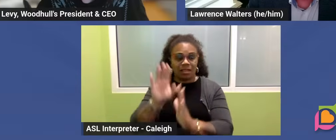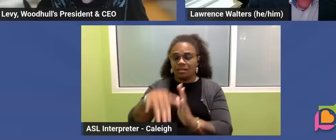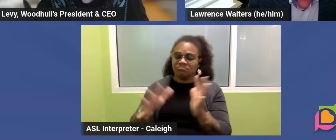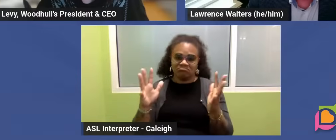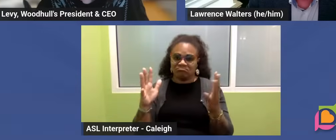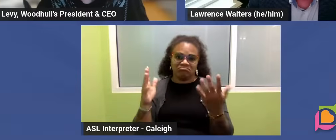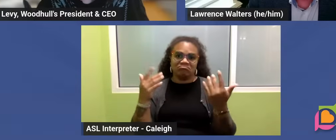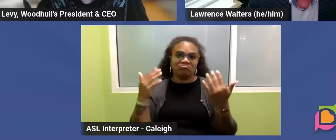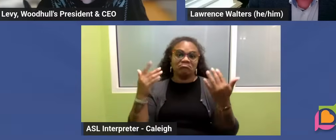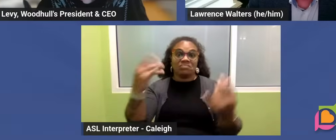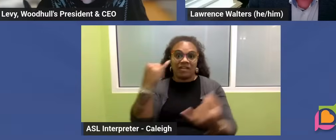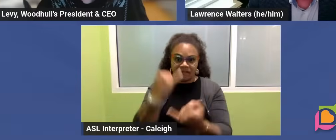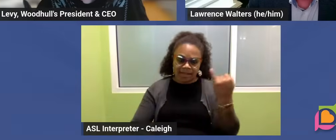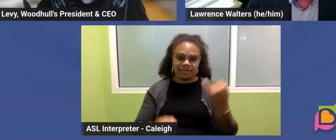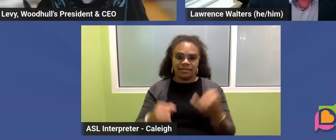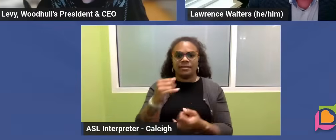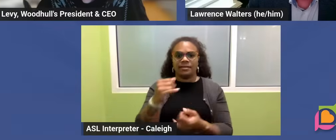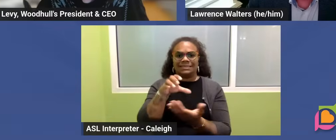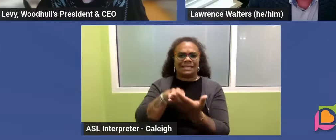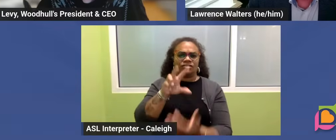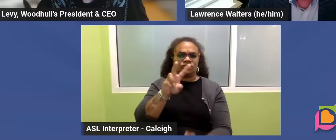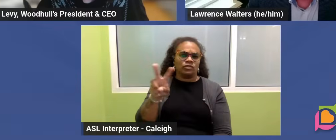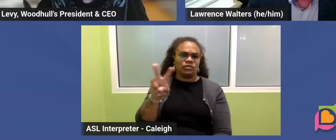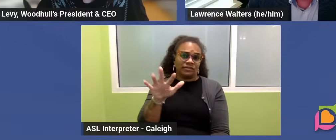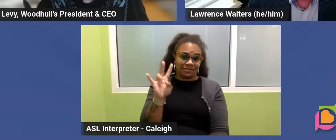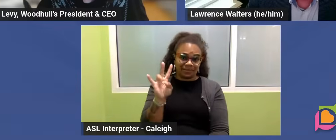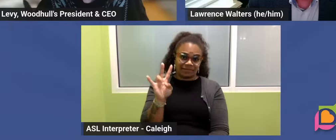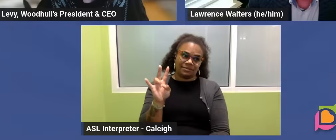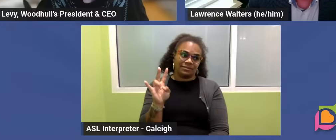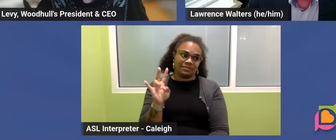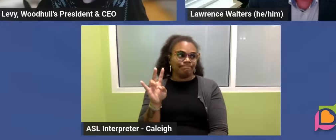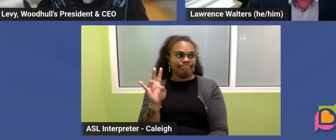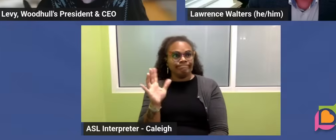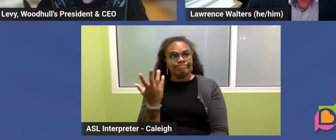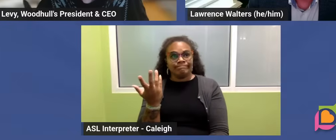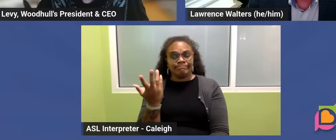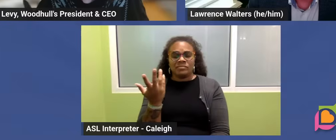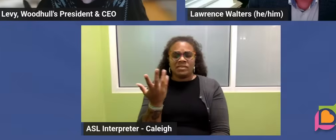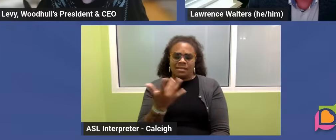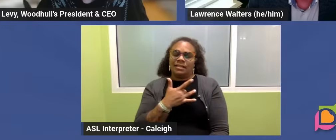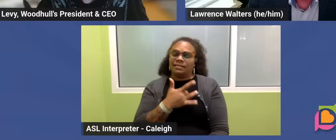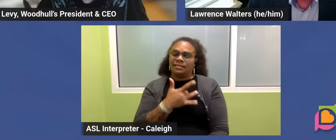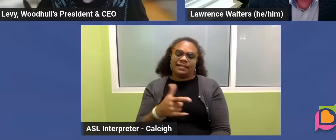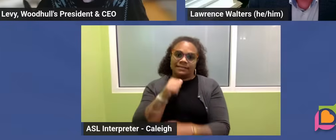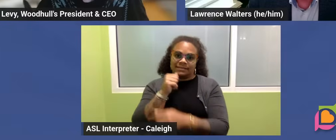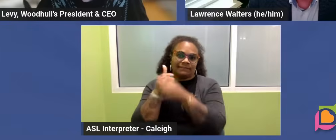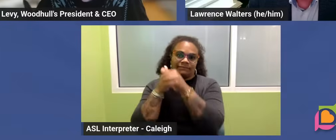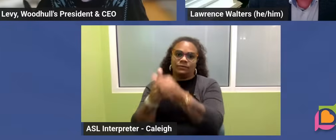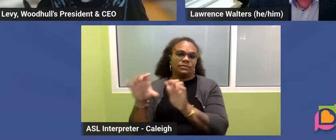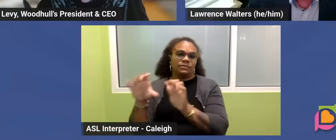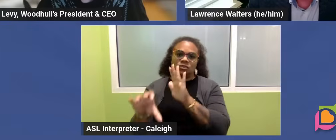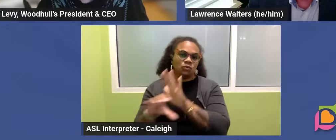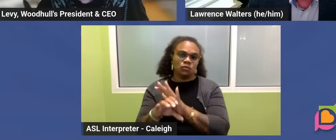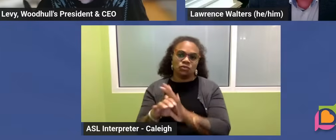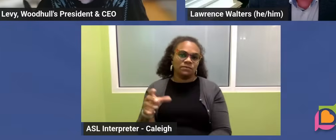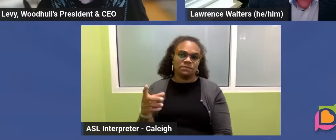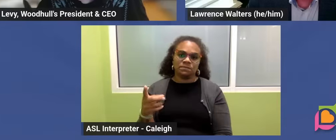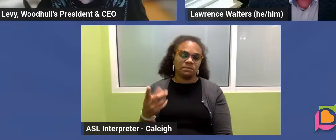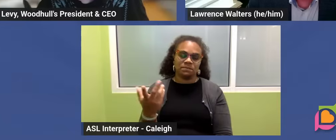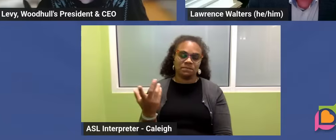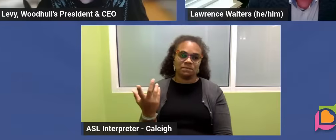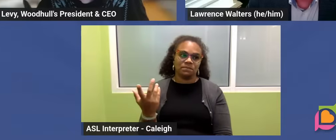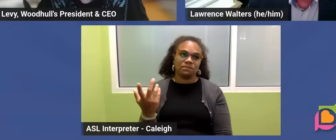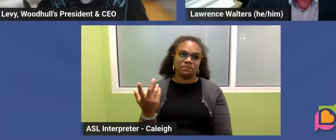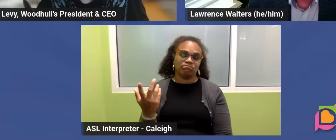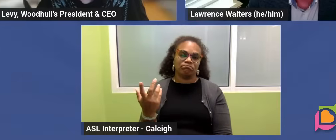Ultimately, Section 2257 is likely unconstitutional, and it's unlikely that the